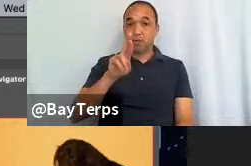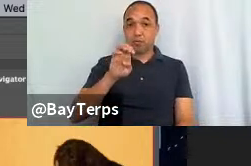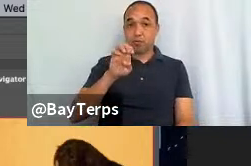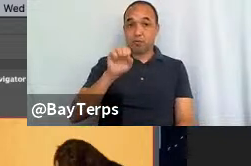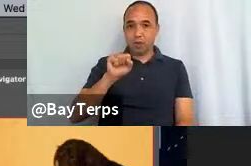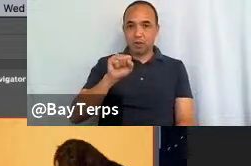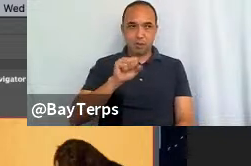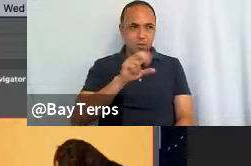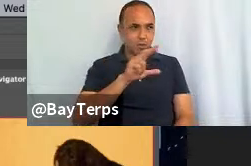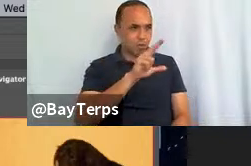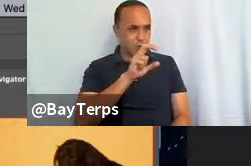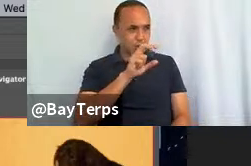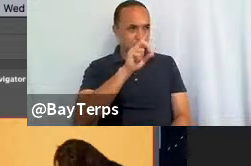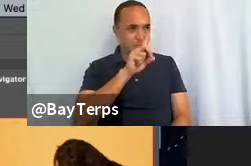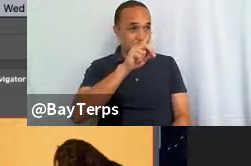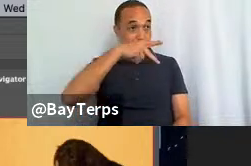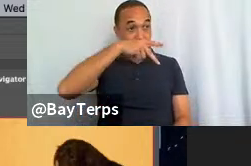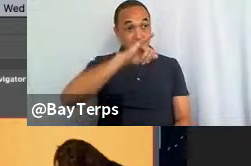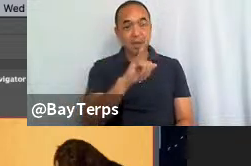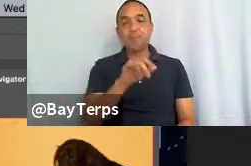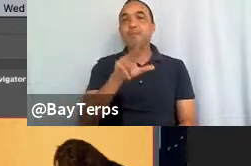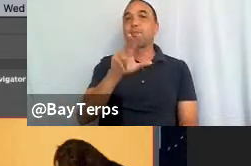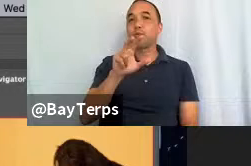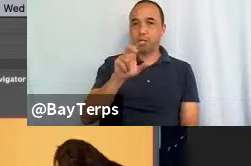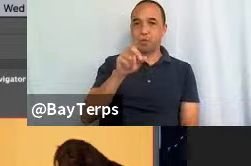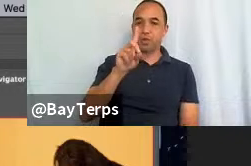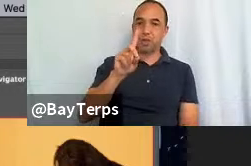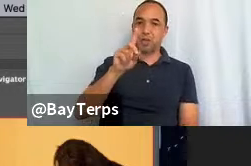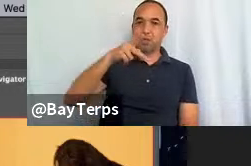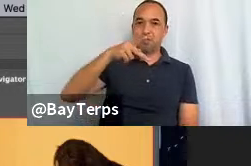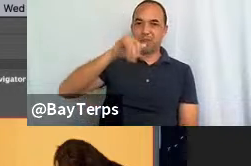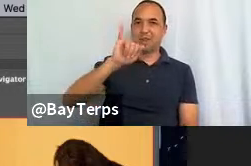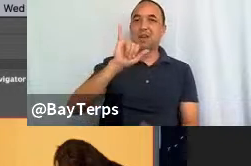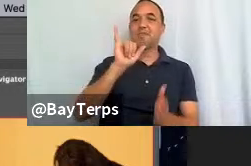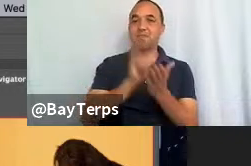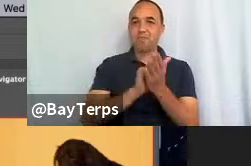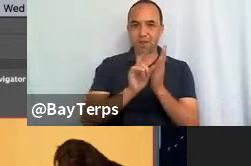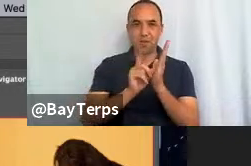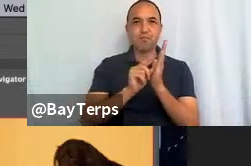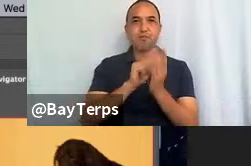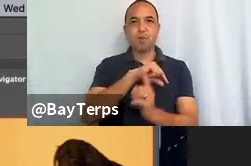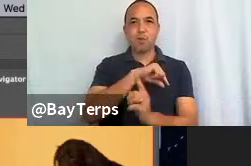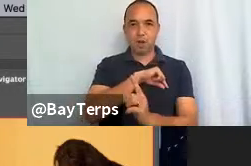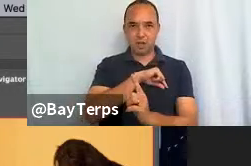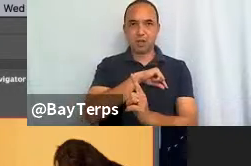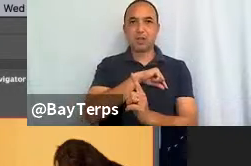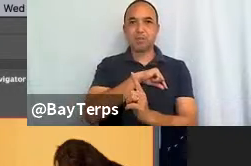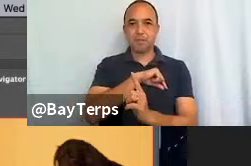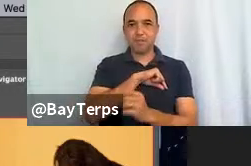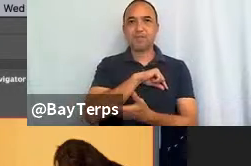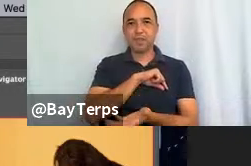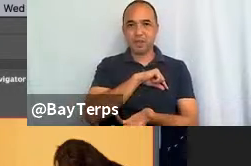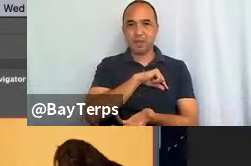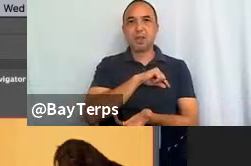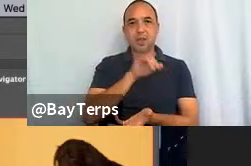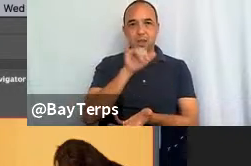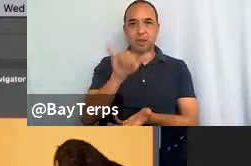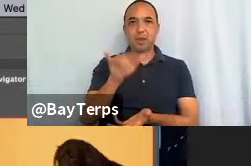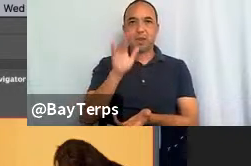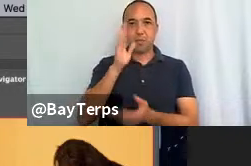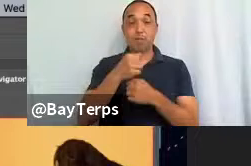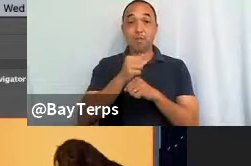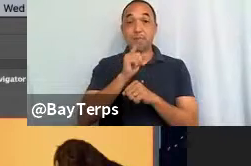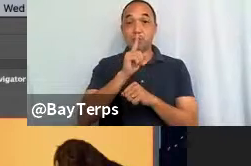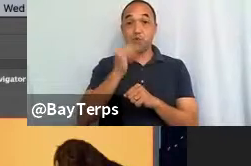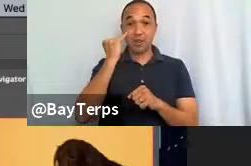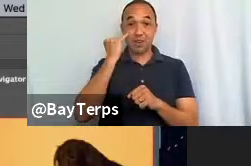300 DPI, was that right? 300 DPI. That is print quality resolution. That will ensure that if it is